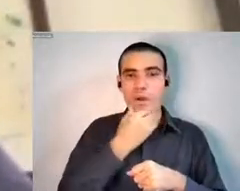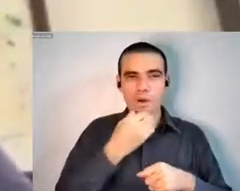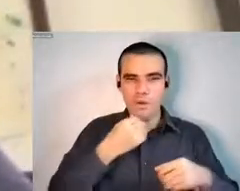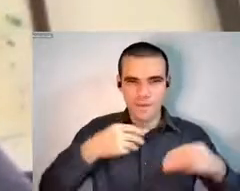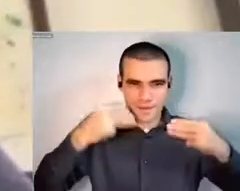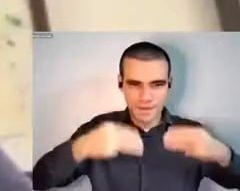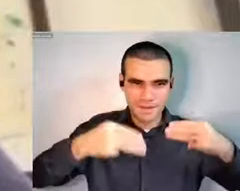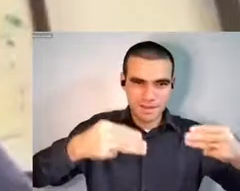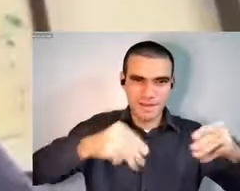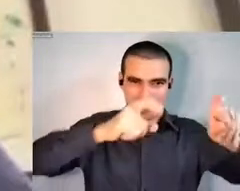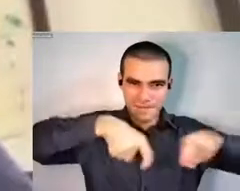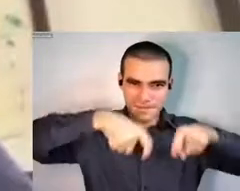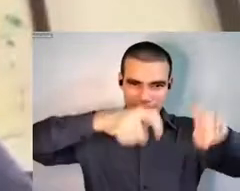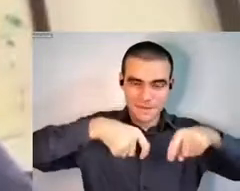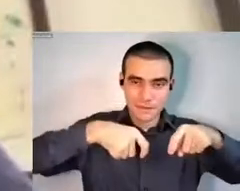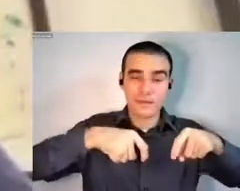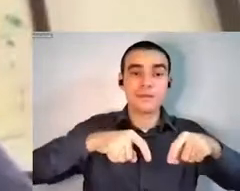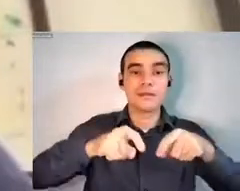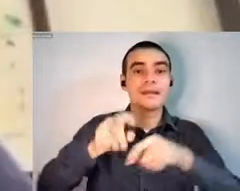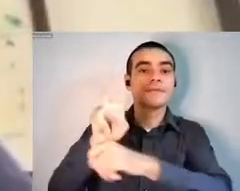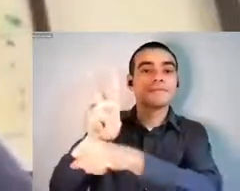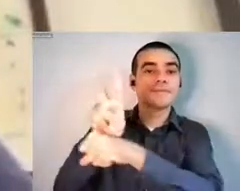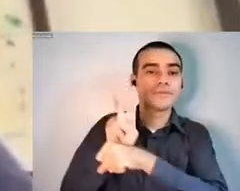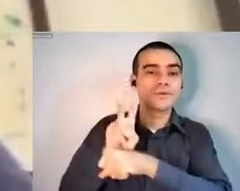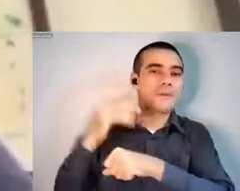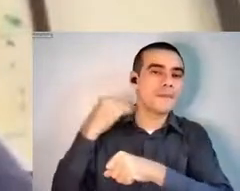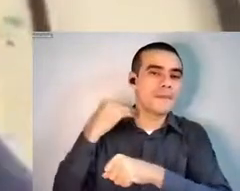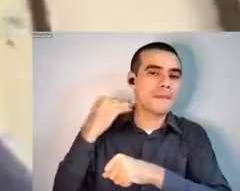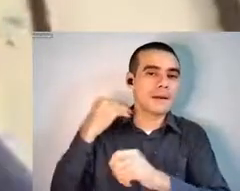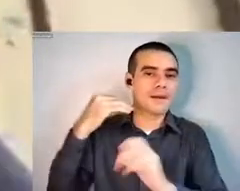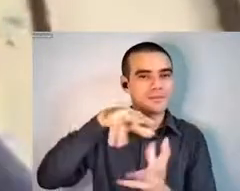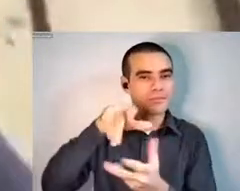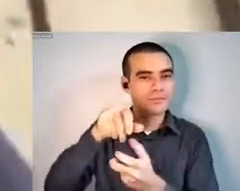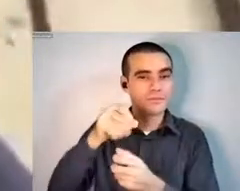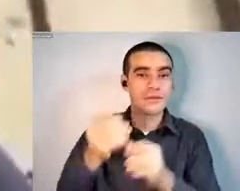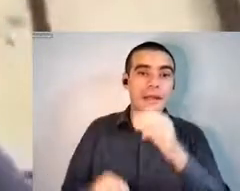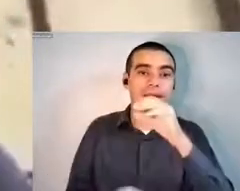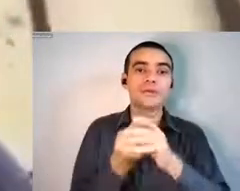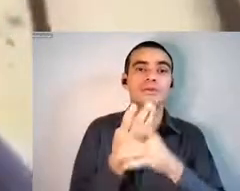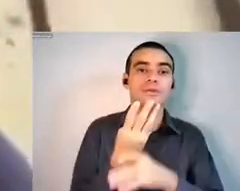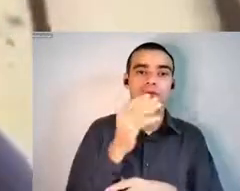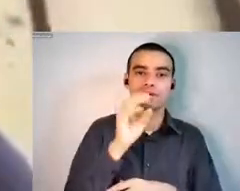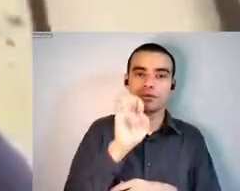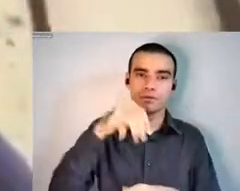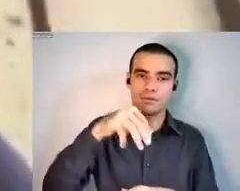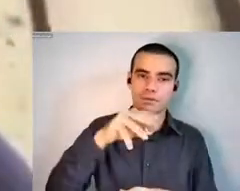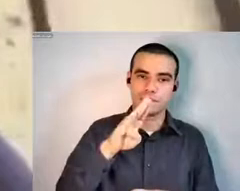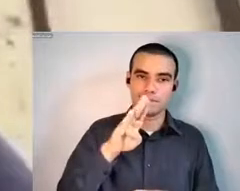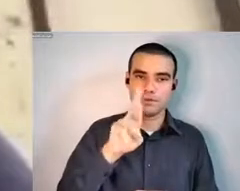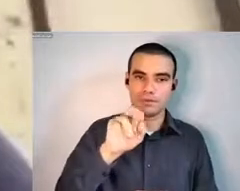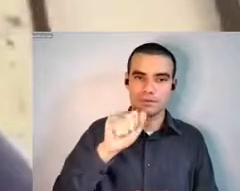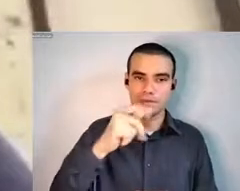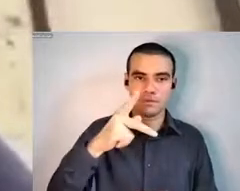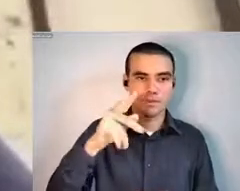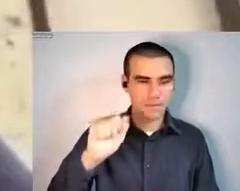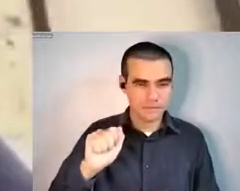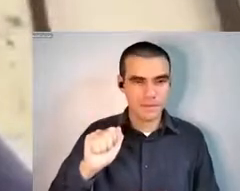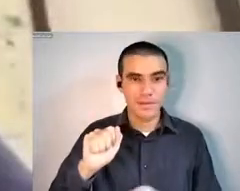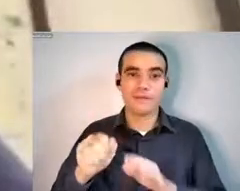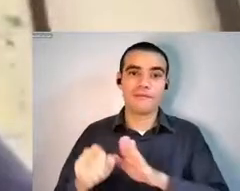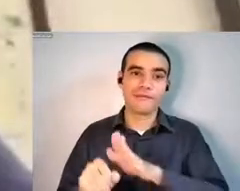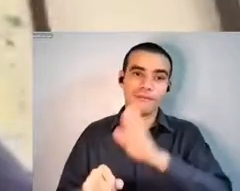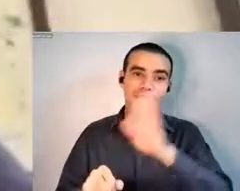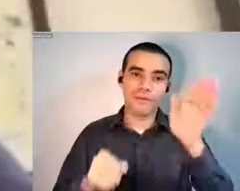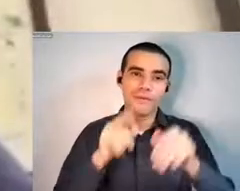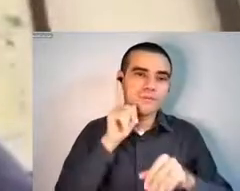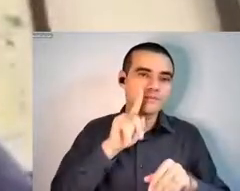Lima, decided to take a loan in the World Bank and create the Embrapa. And he sent to abroad, to